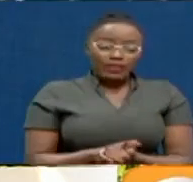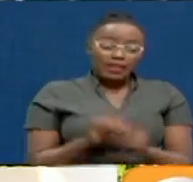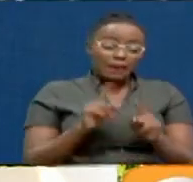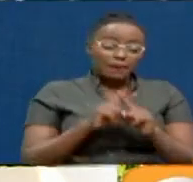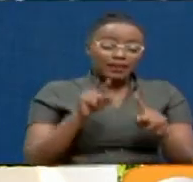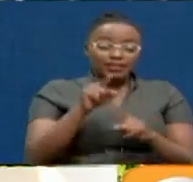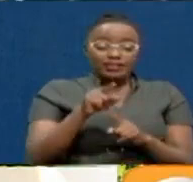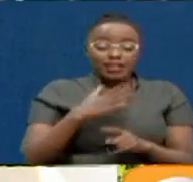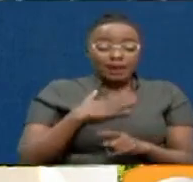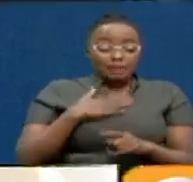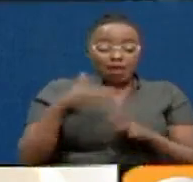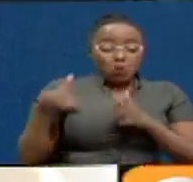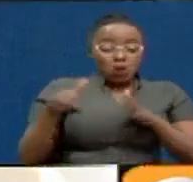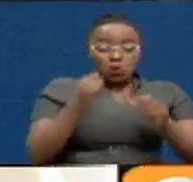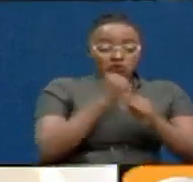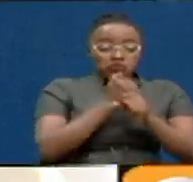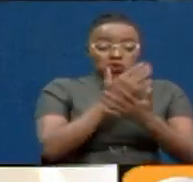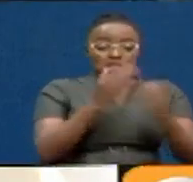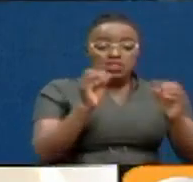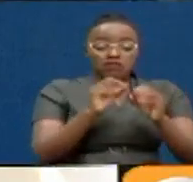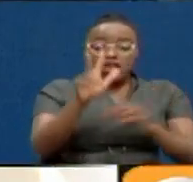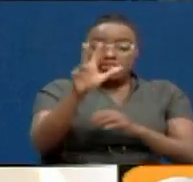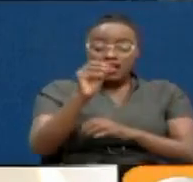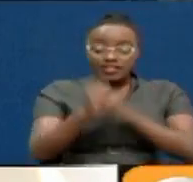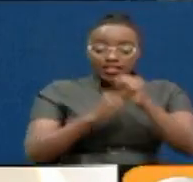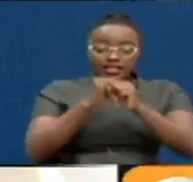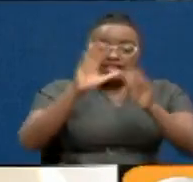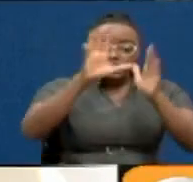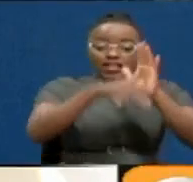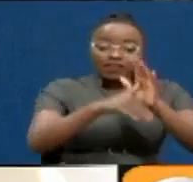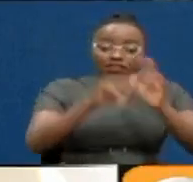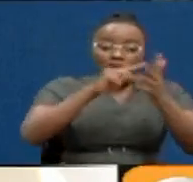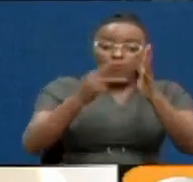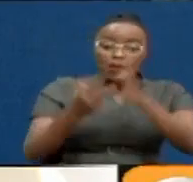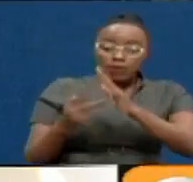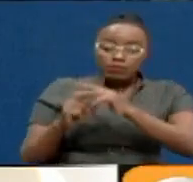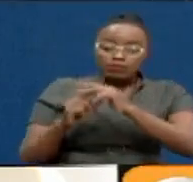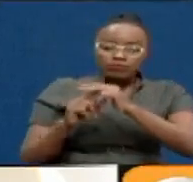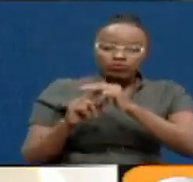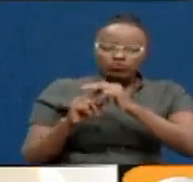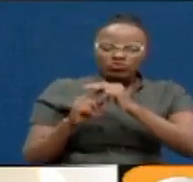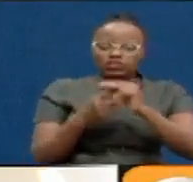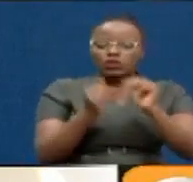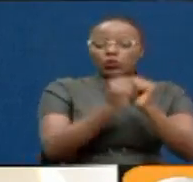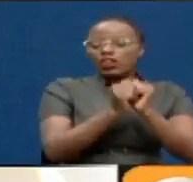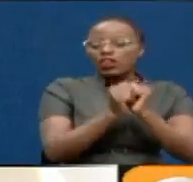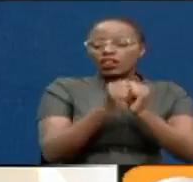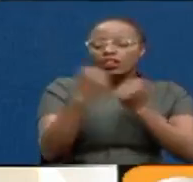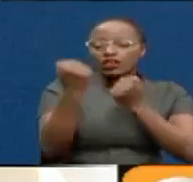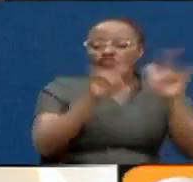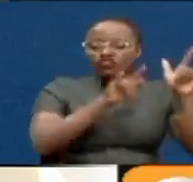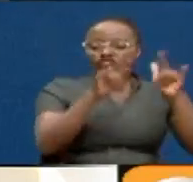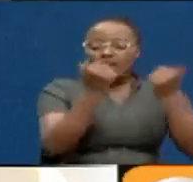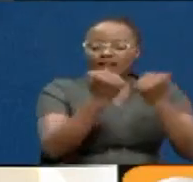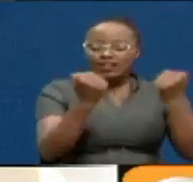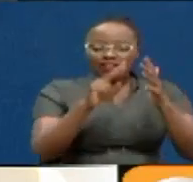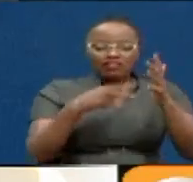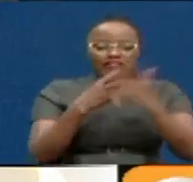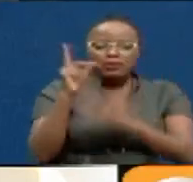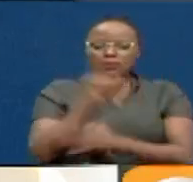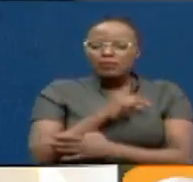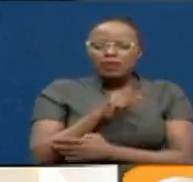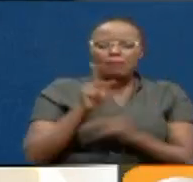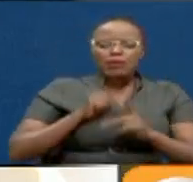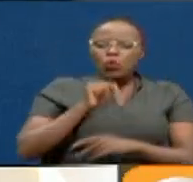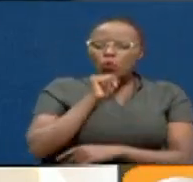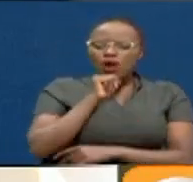but that was not my style. 3 decades later, the project that was set to rid the market of foreign cars failed, leaving many to wonder what it would have